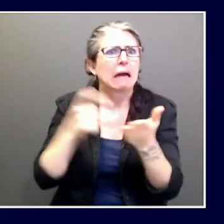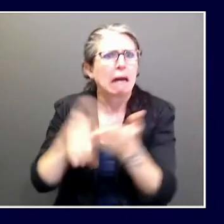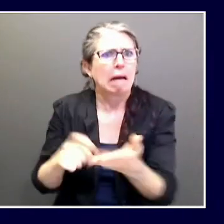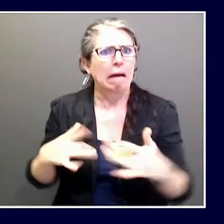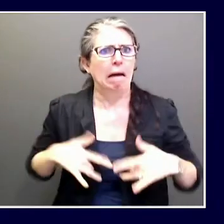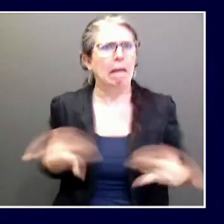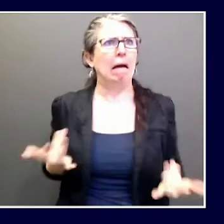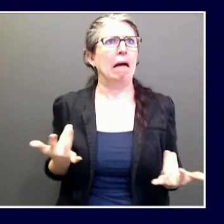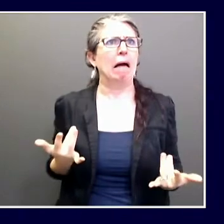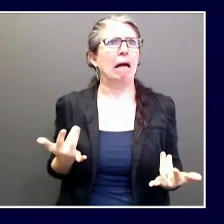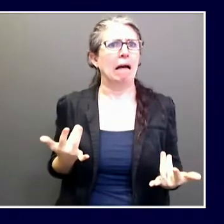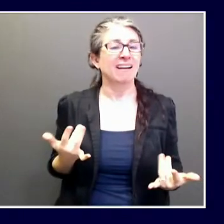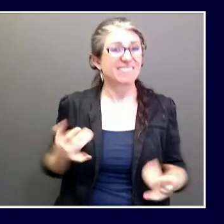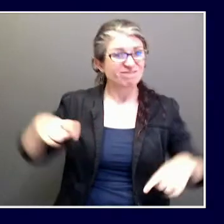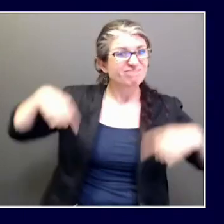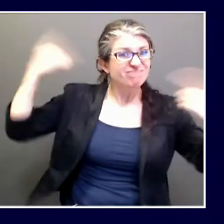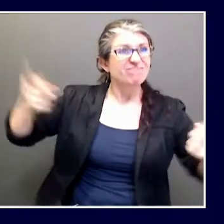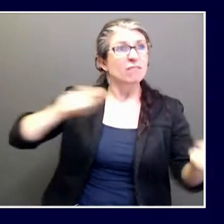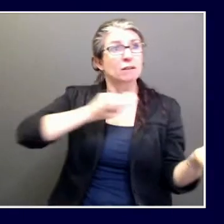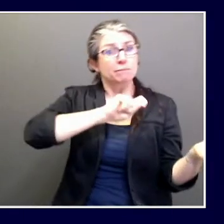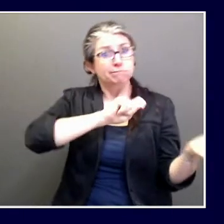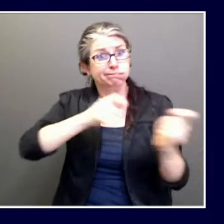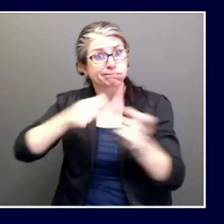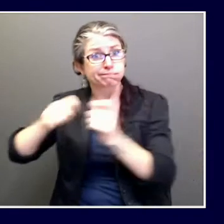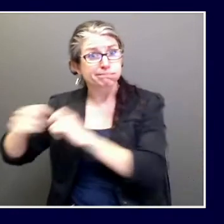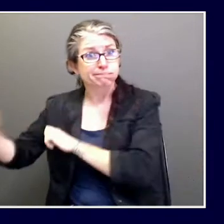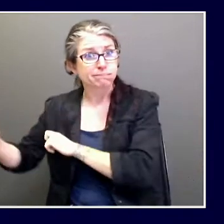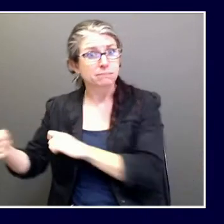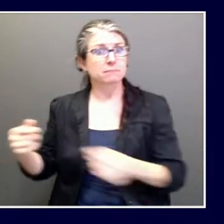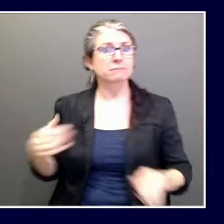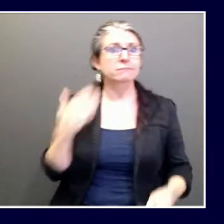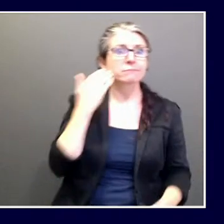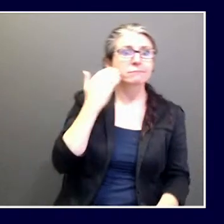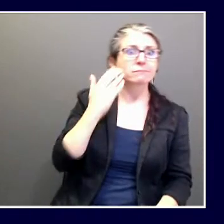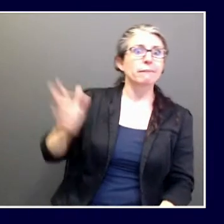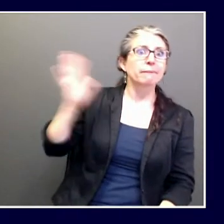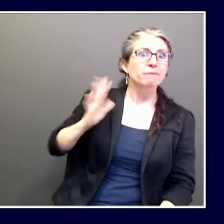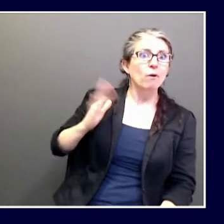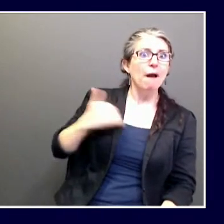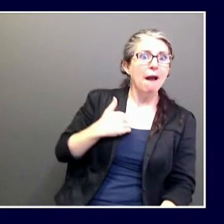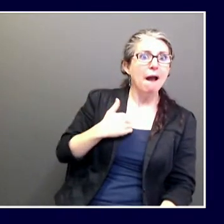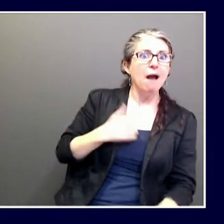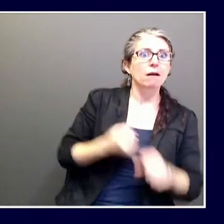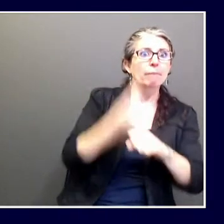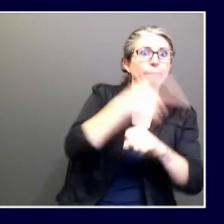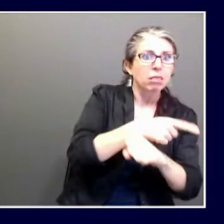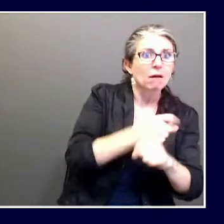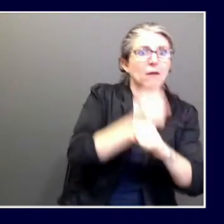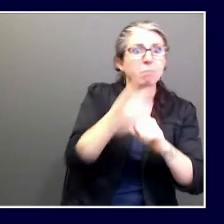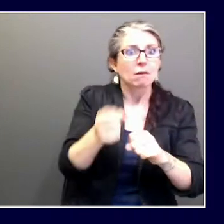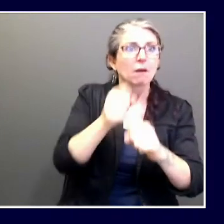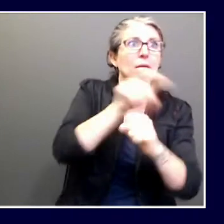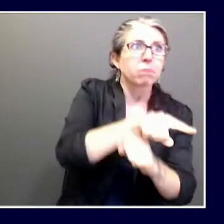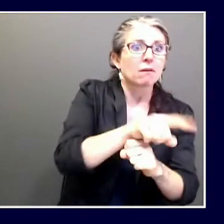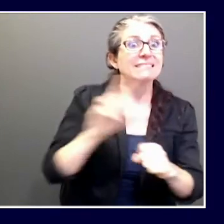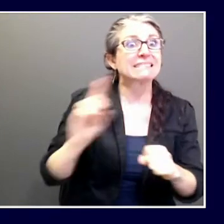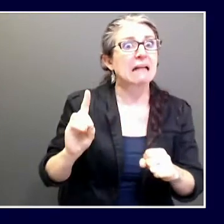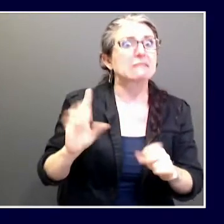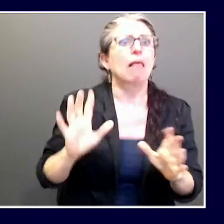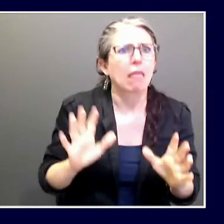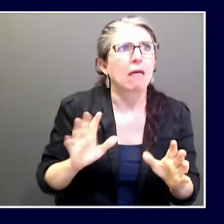virus exhibits. Late last week, on Friday, the World Health Organization